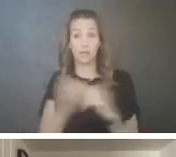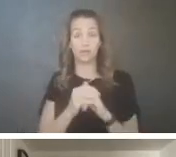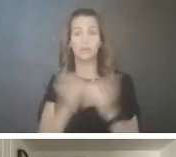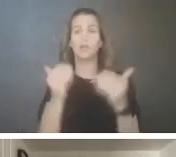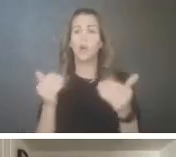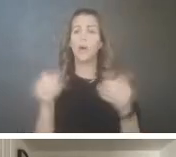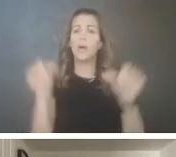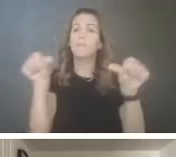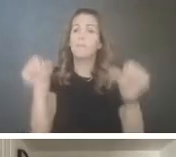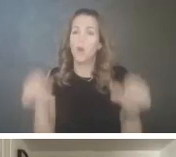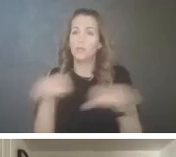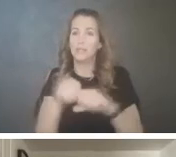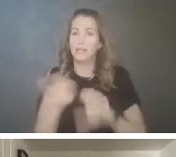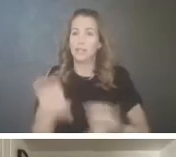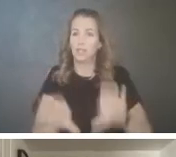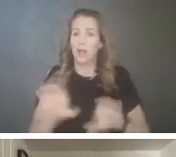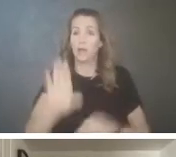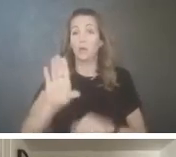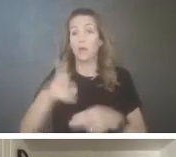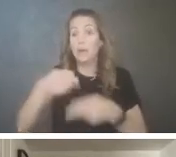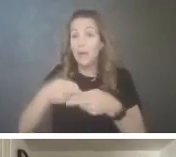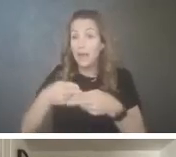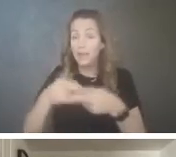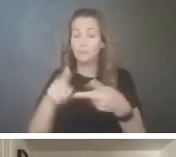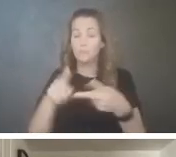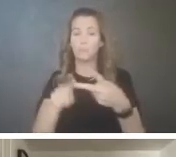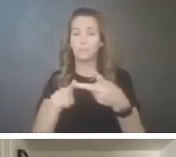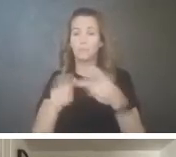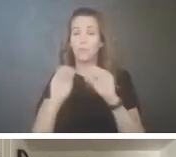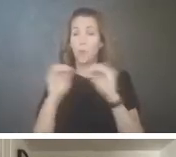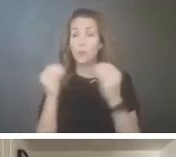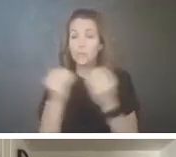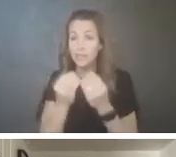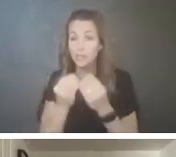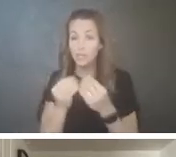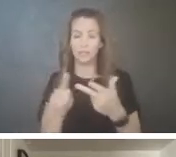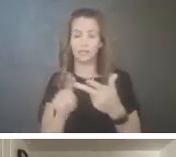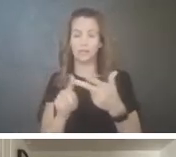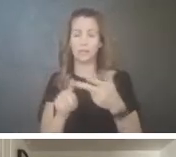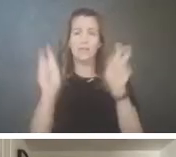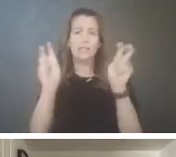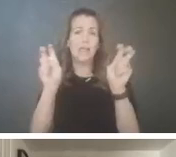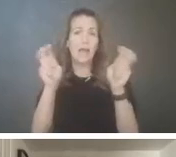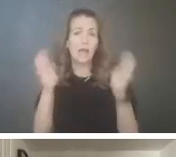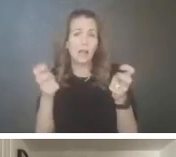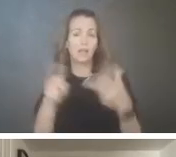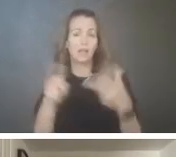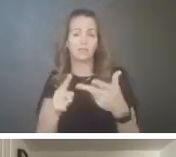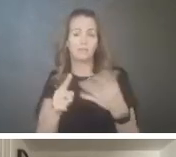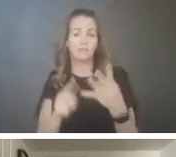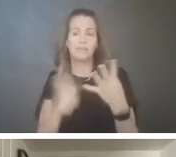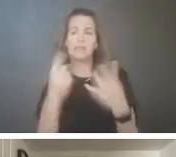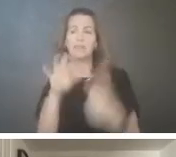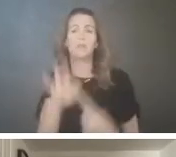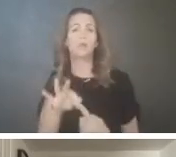the chat your name, organization, title, and something unique about yourself so we can see who's here